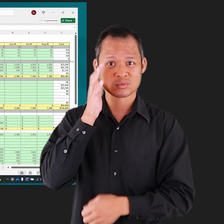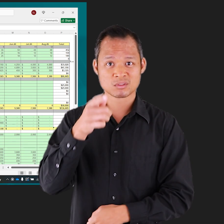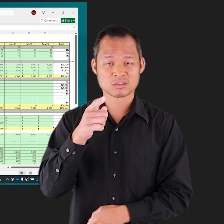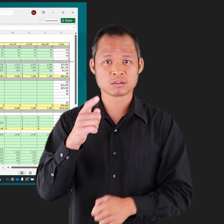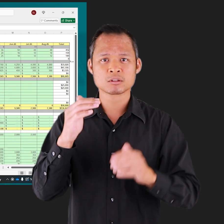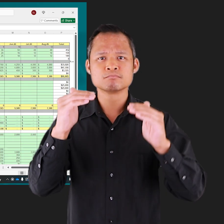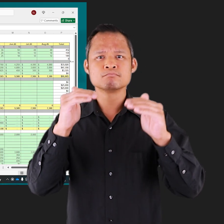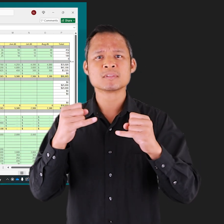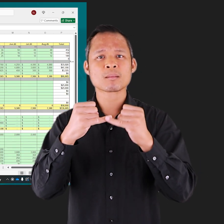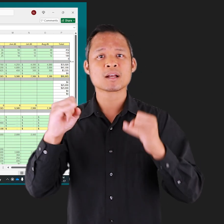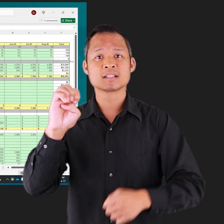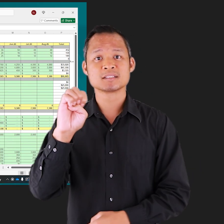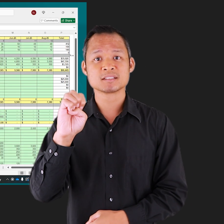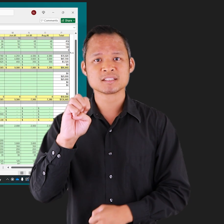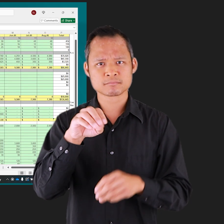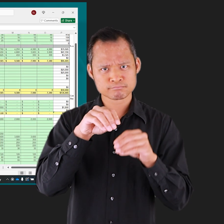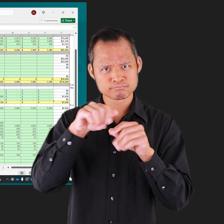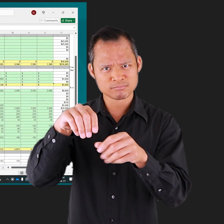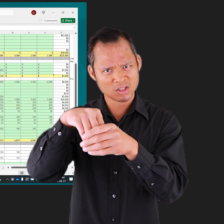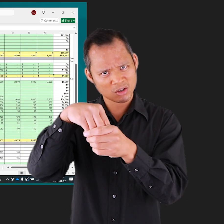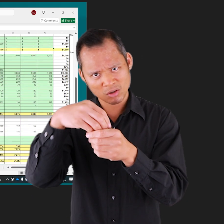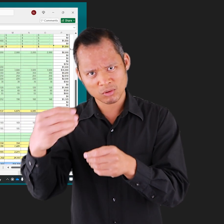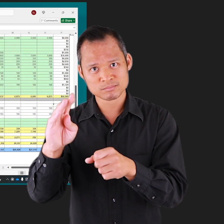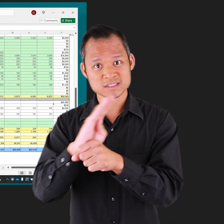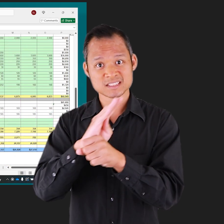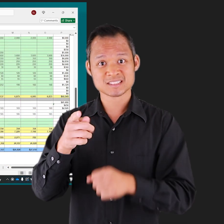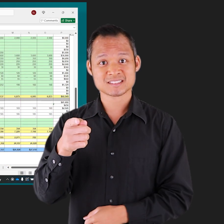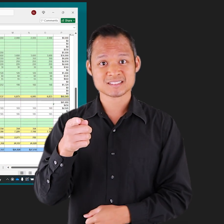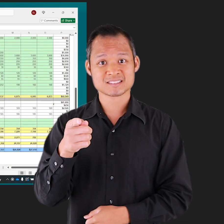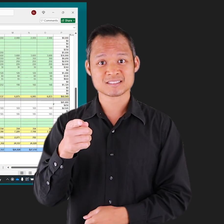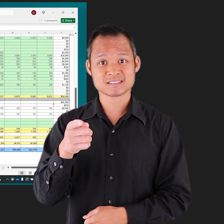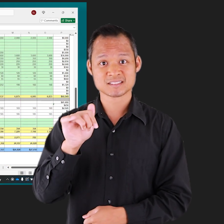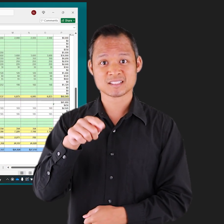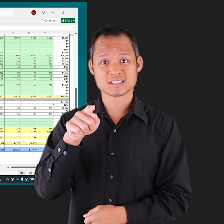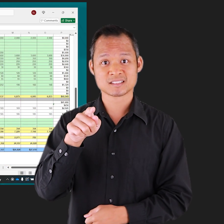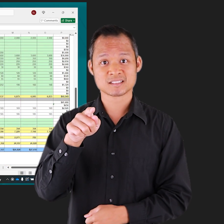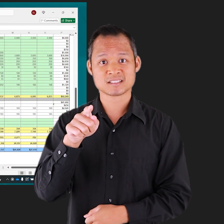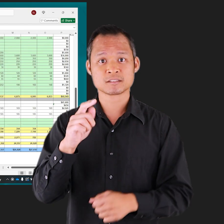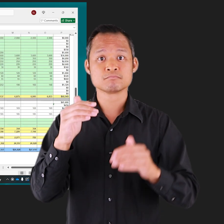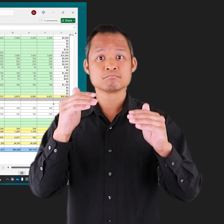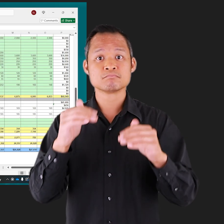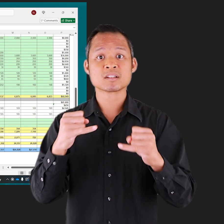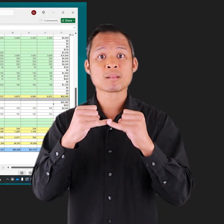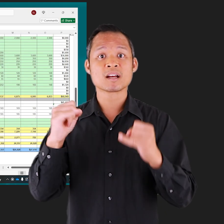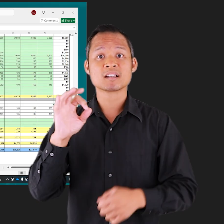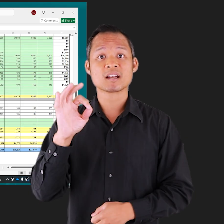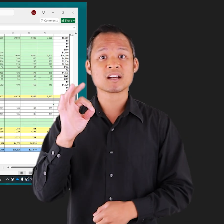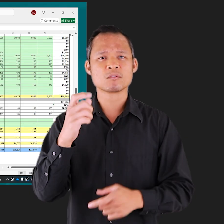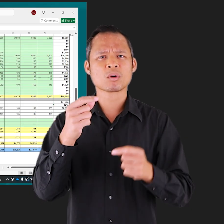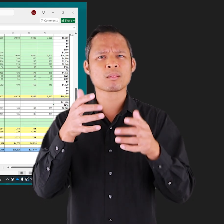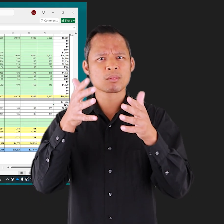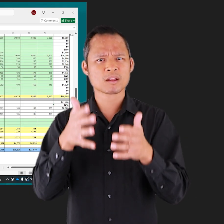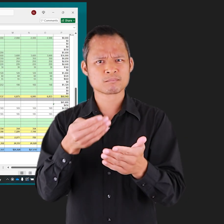projecting to come in the business for that month. Line E, total cash outflow, represents the total amount of money leaving your hands